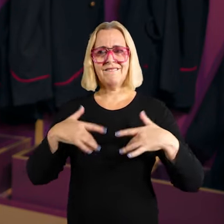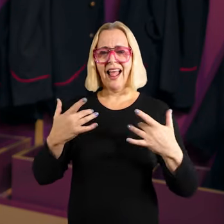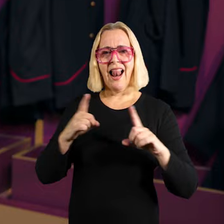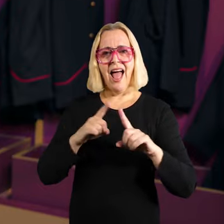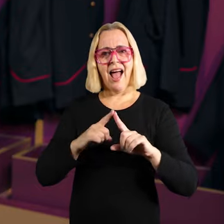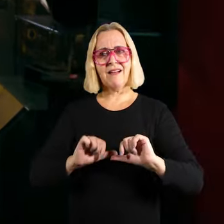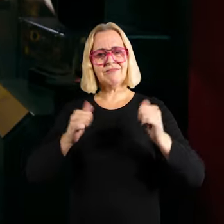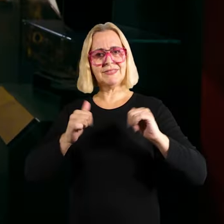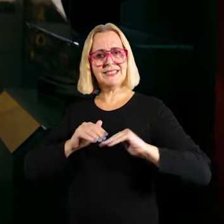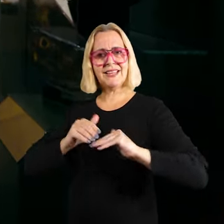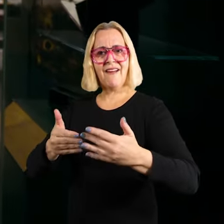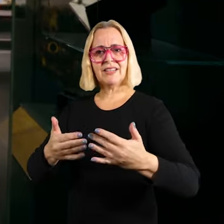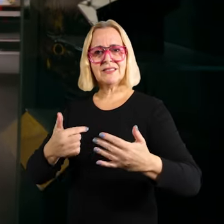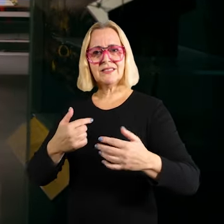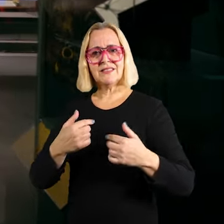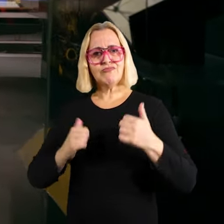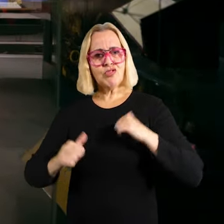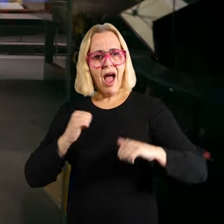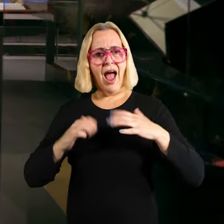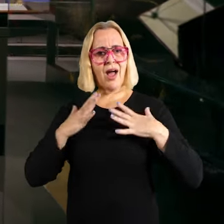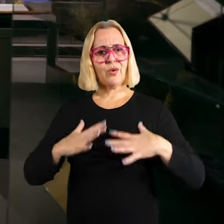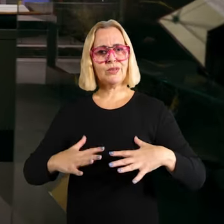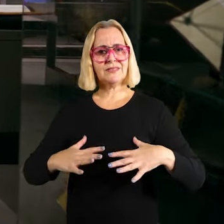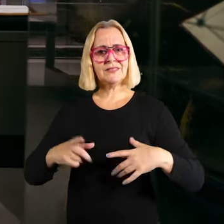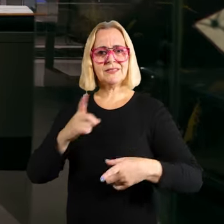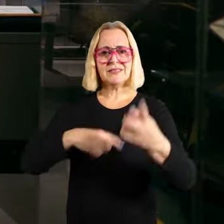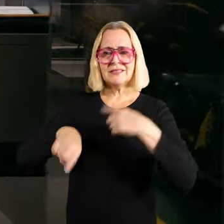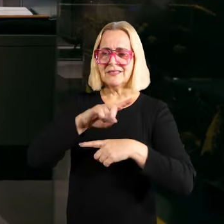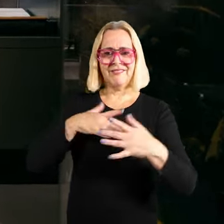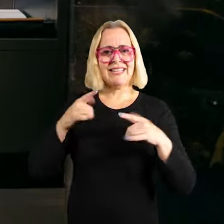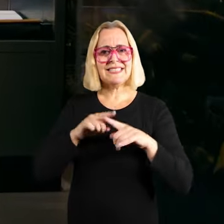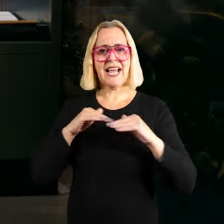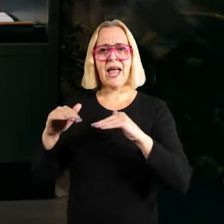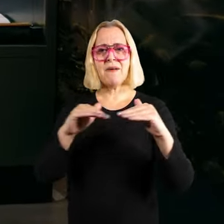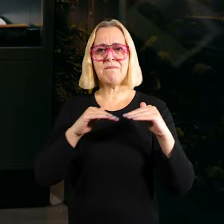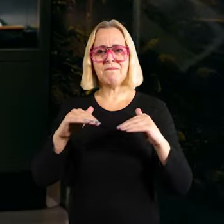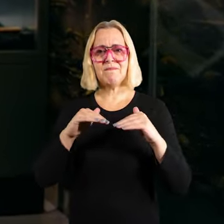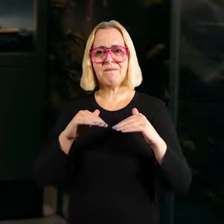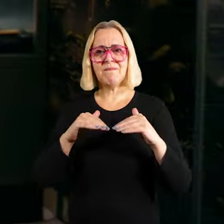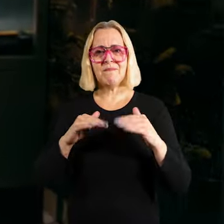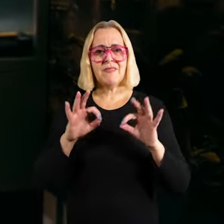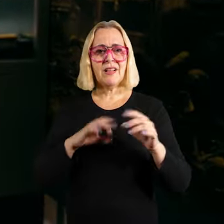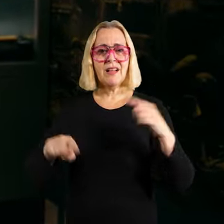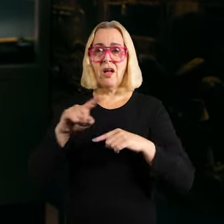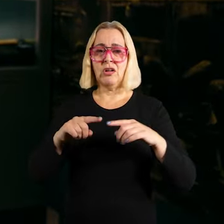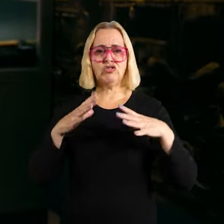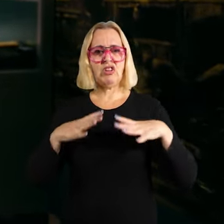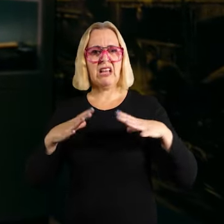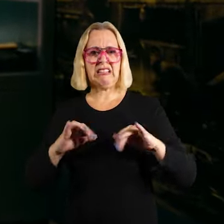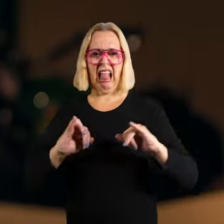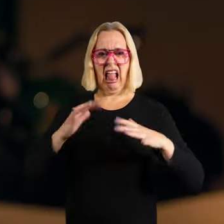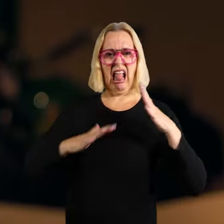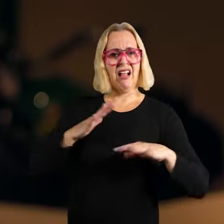quality of service. Oh, I was proud to wear my uniform. And I think everybody else I work with were the same. I mean, there